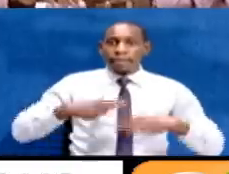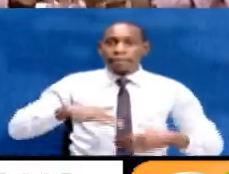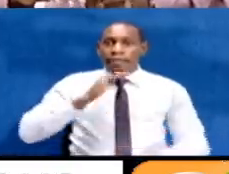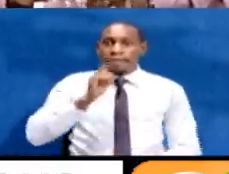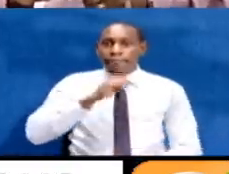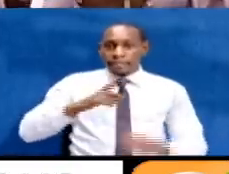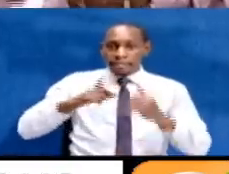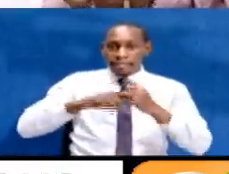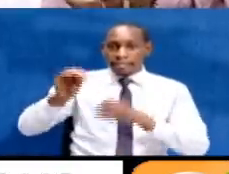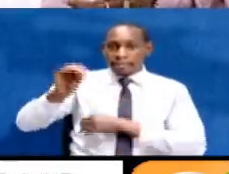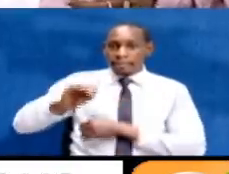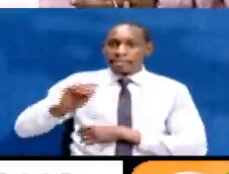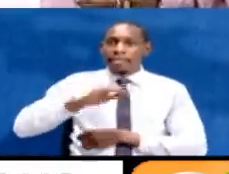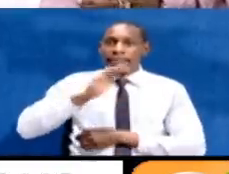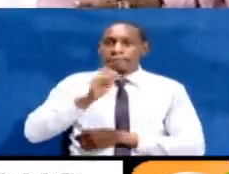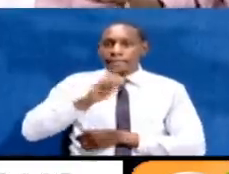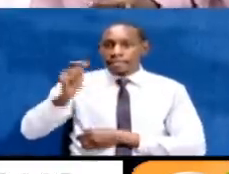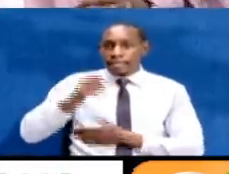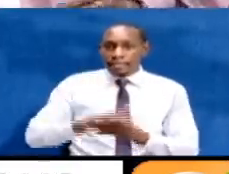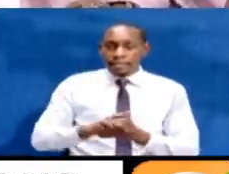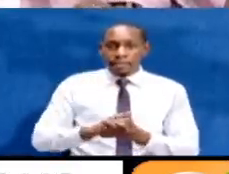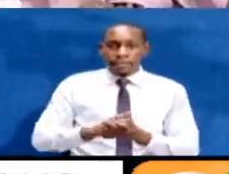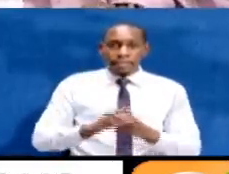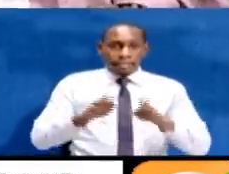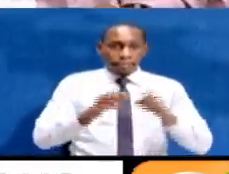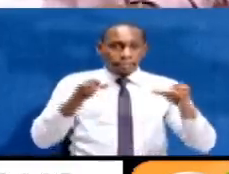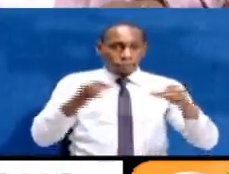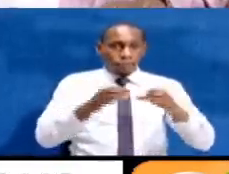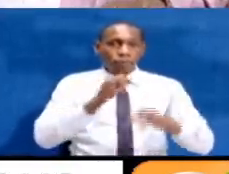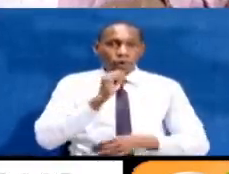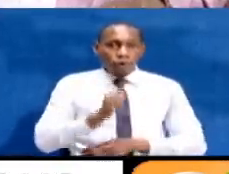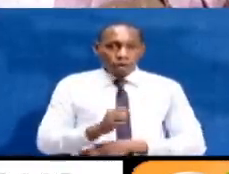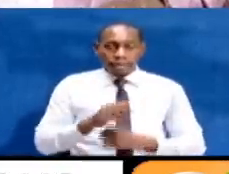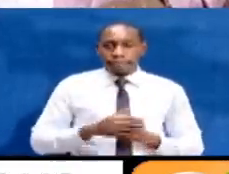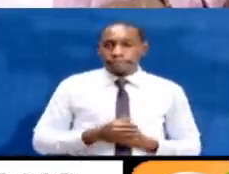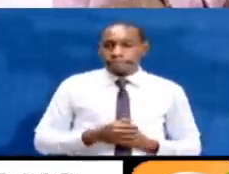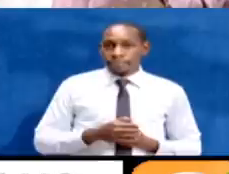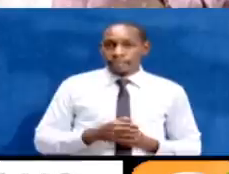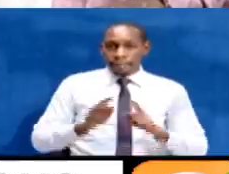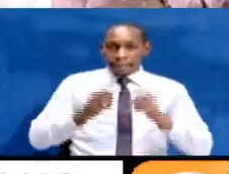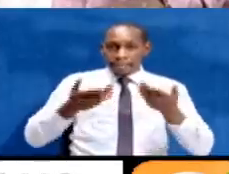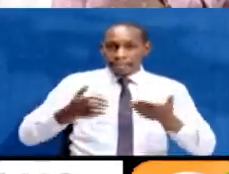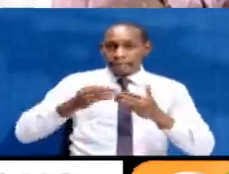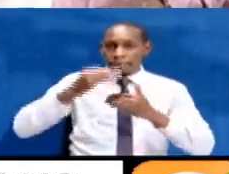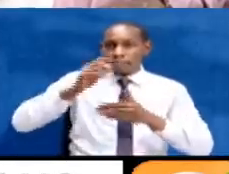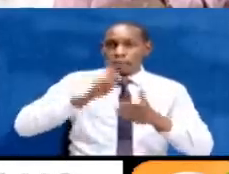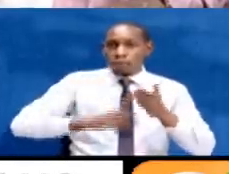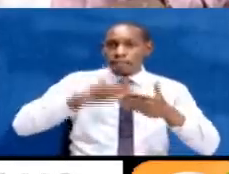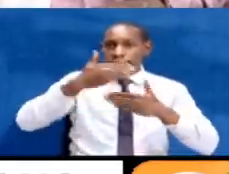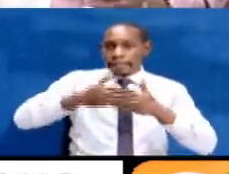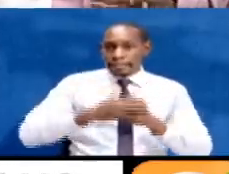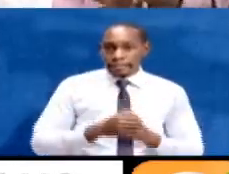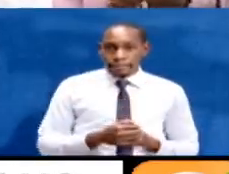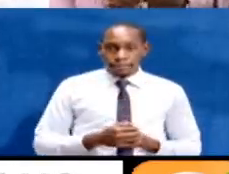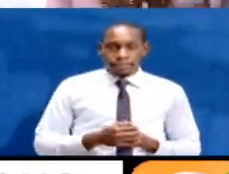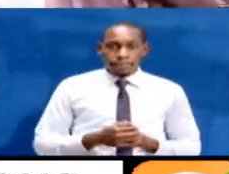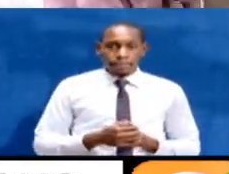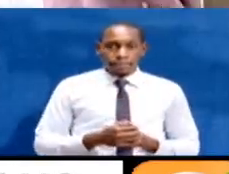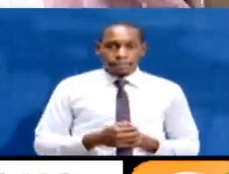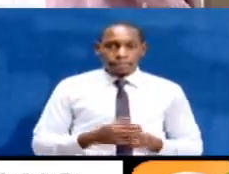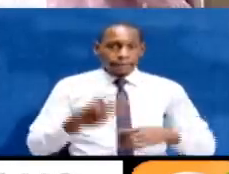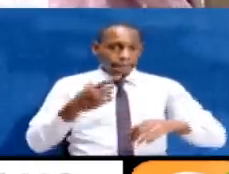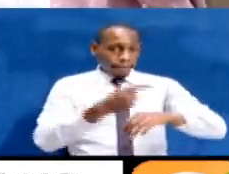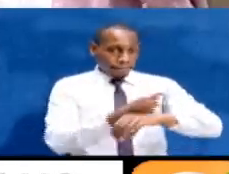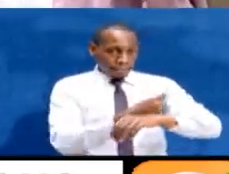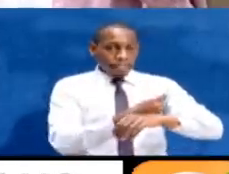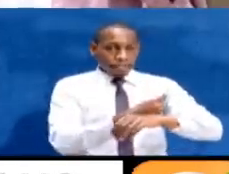of those who are dying in the country are people in this age bracket, which is well and good. But then now, going forward, what next? Vaccines will